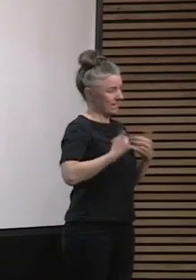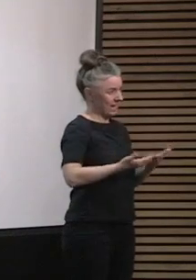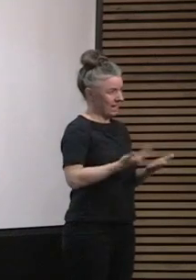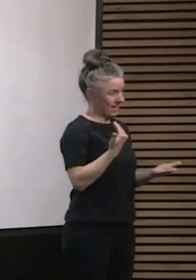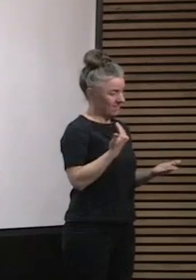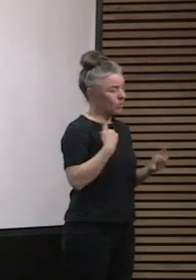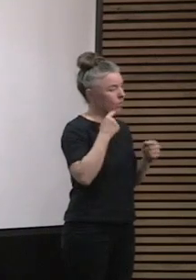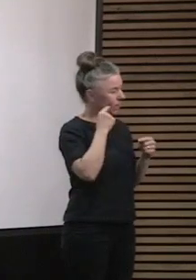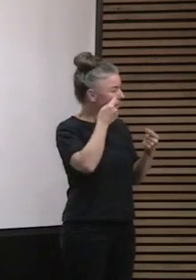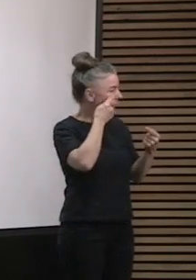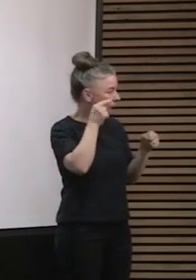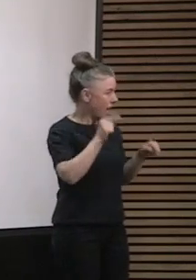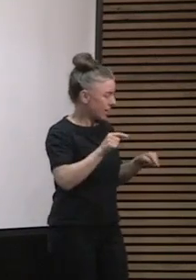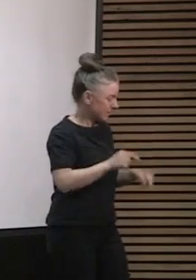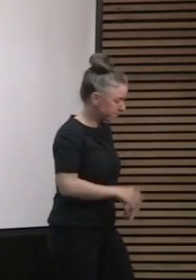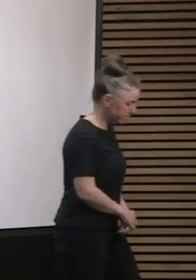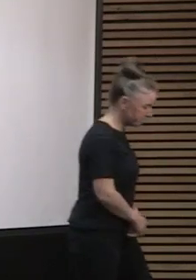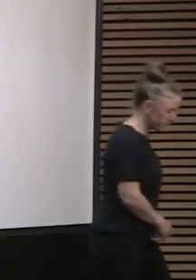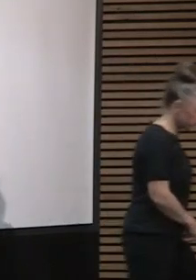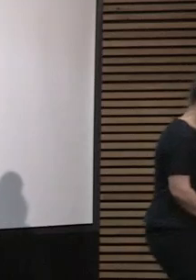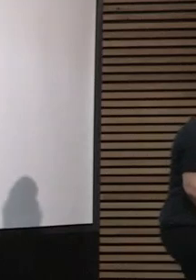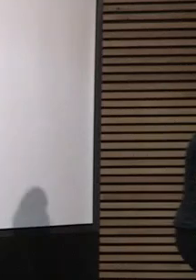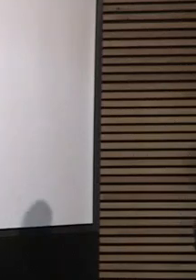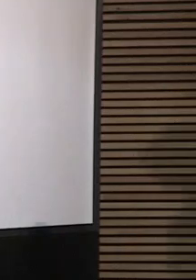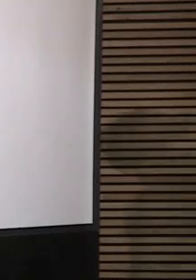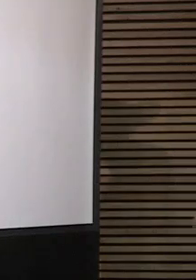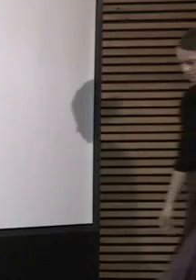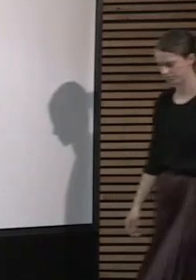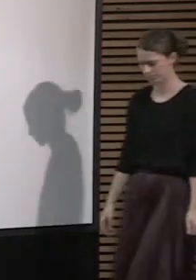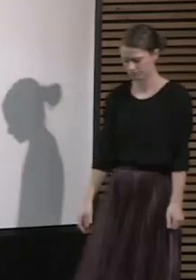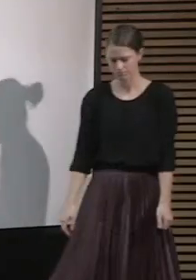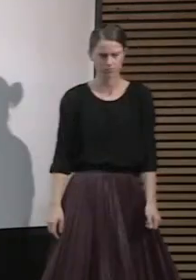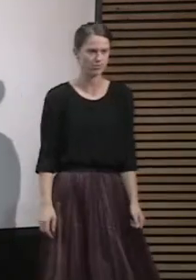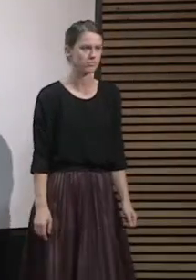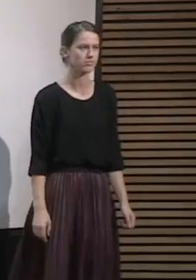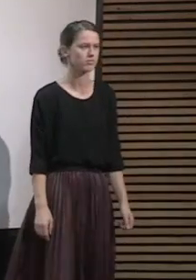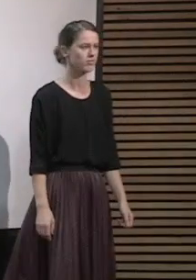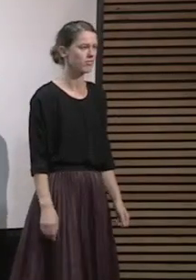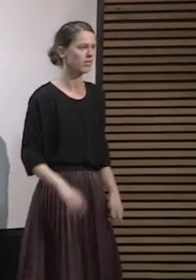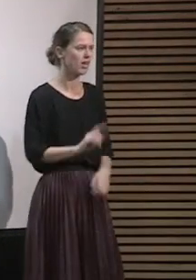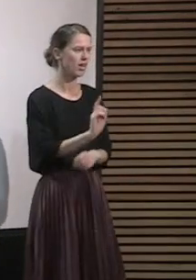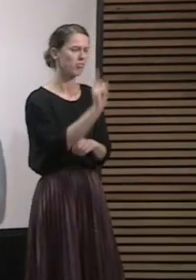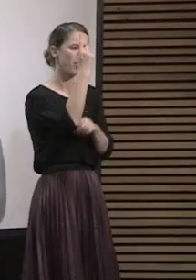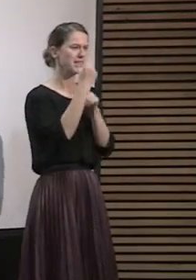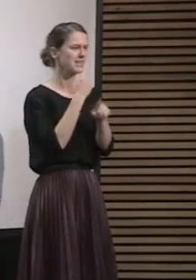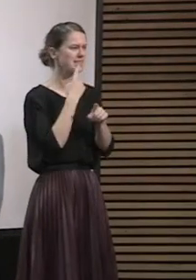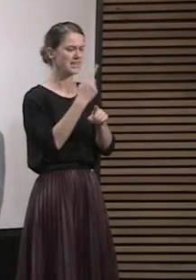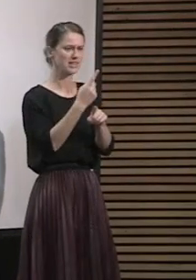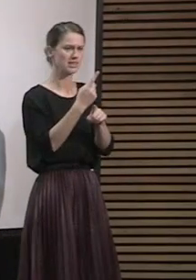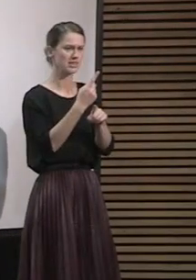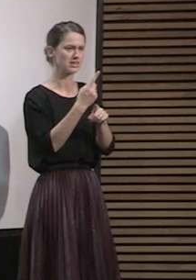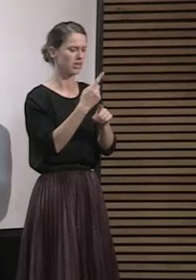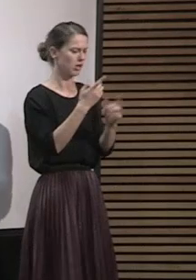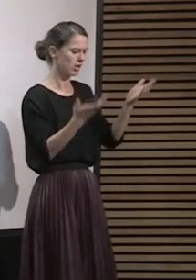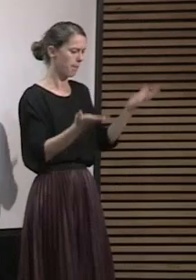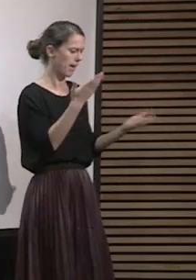to monitor the schemes we've got. The Prime Minister mentioned the Cabinet got economic advice on the economic effects against the health